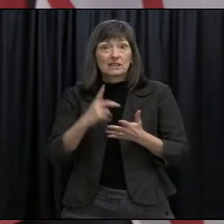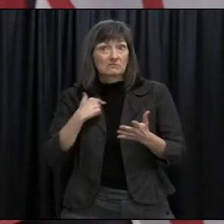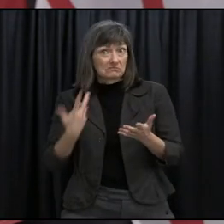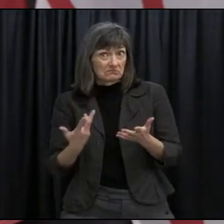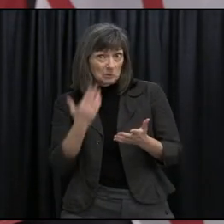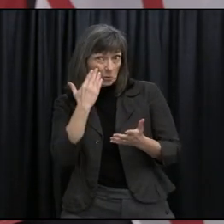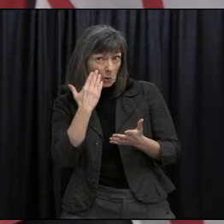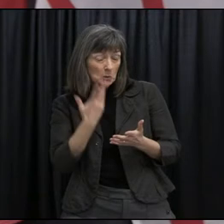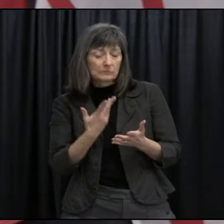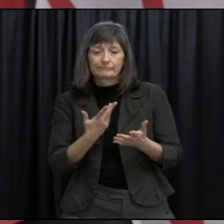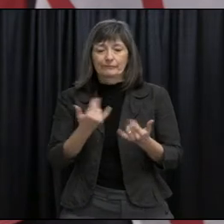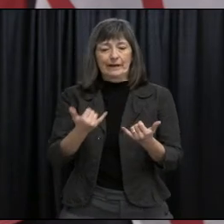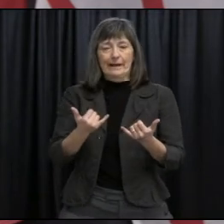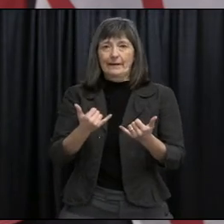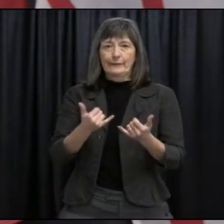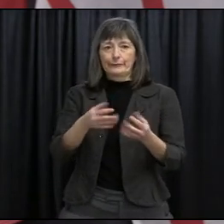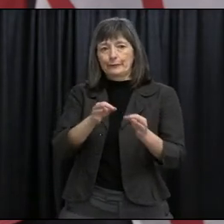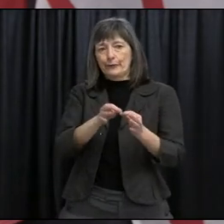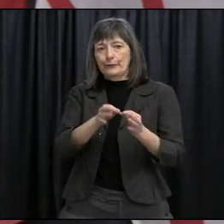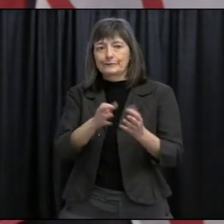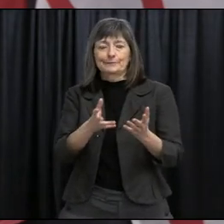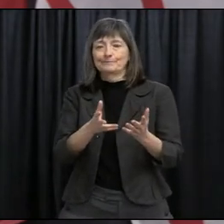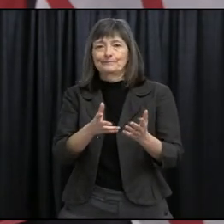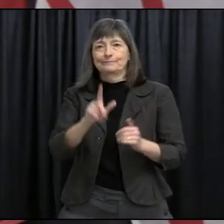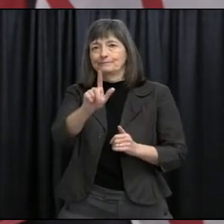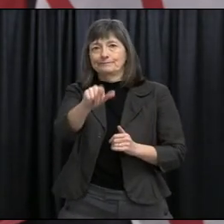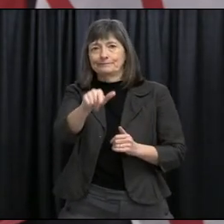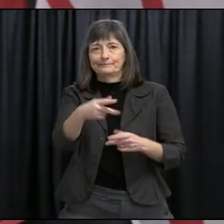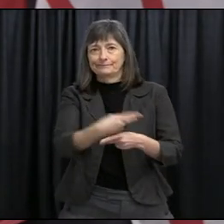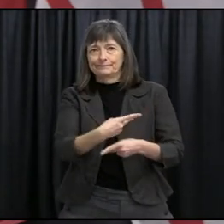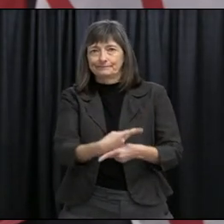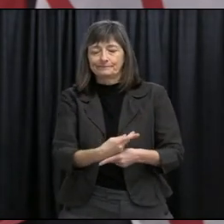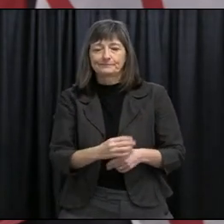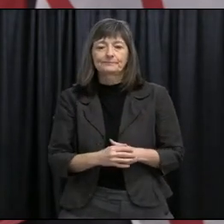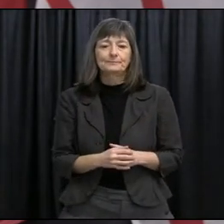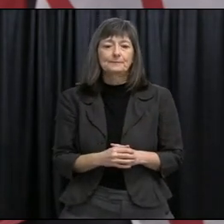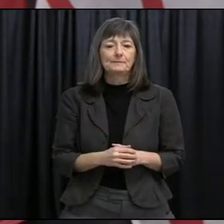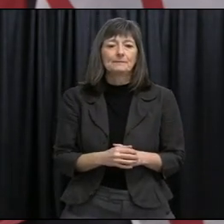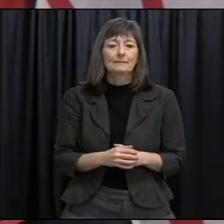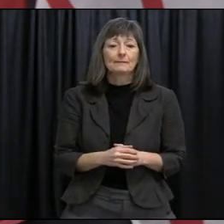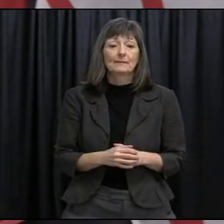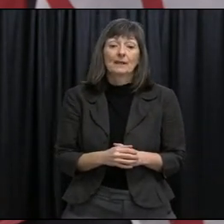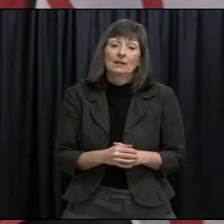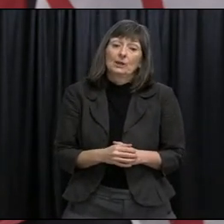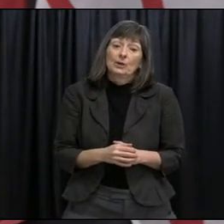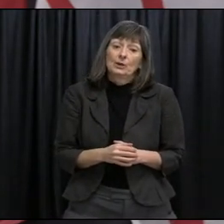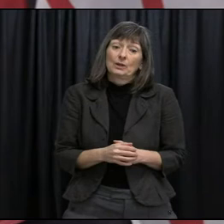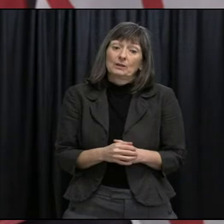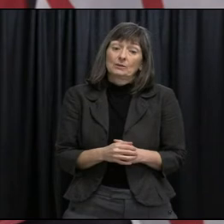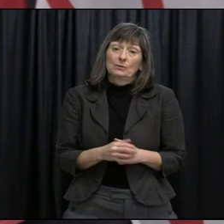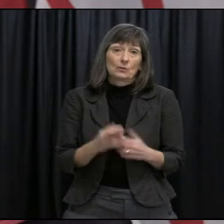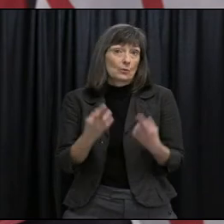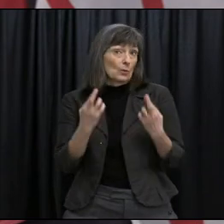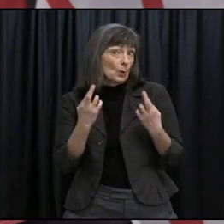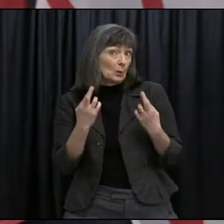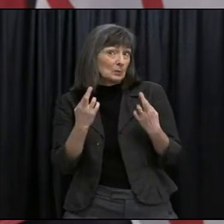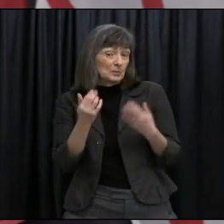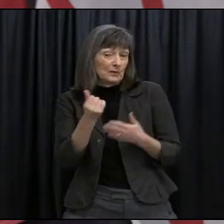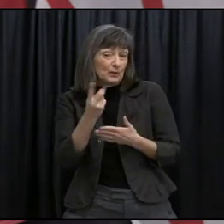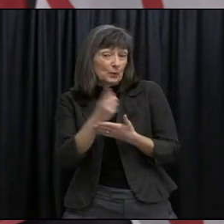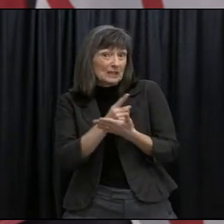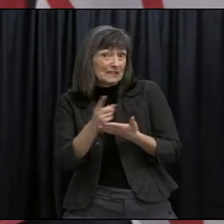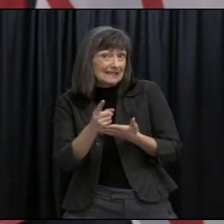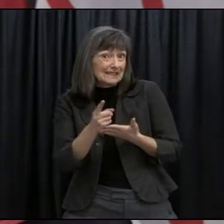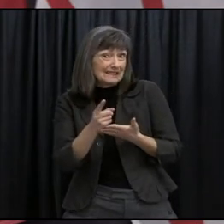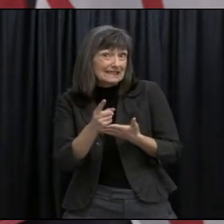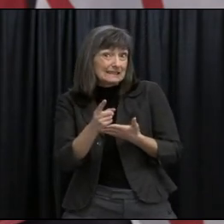particular stage, it's certainly our hope that this situation will be weeks versus